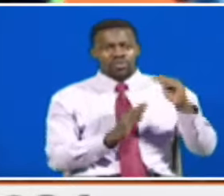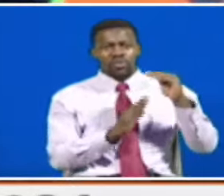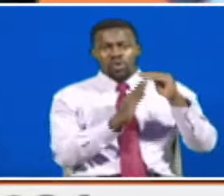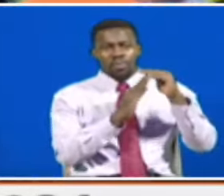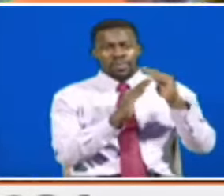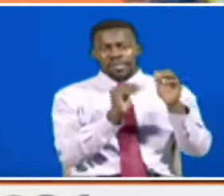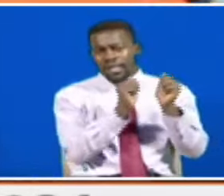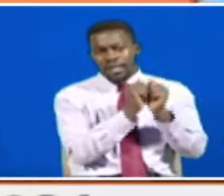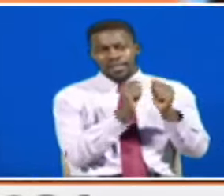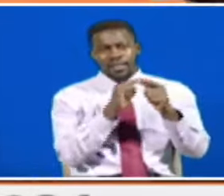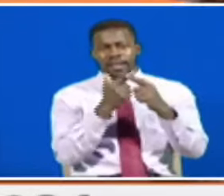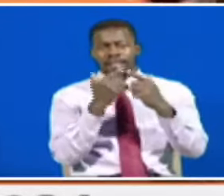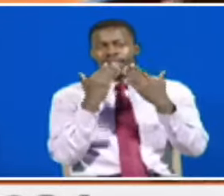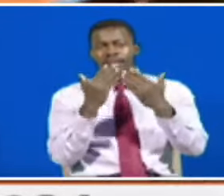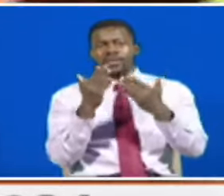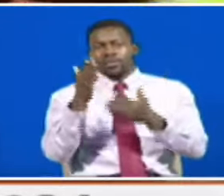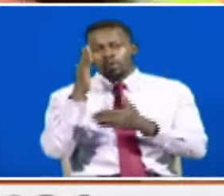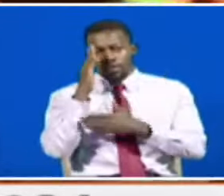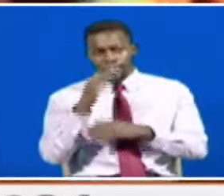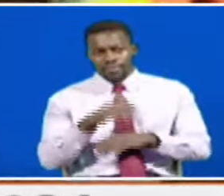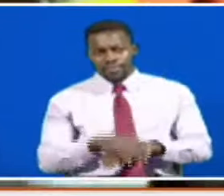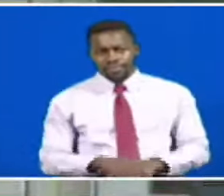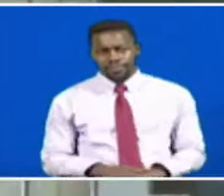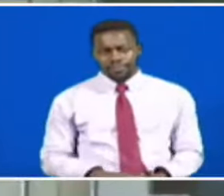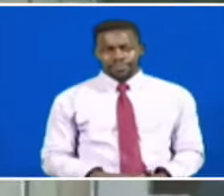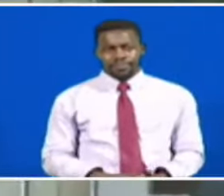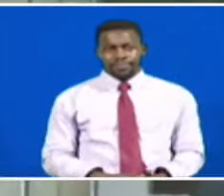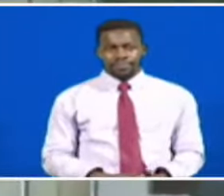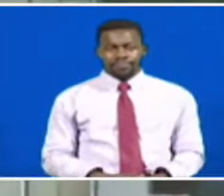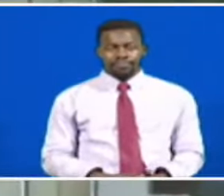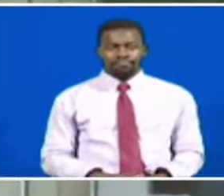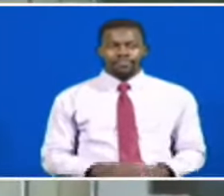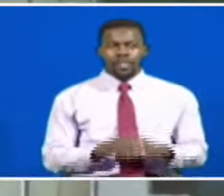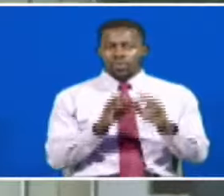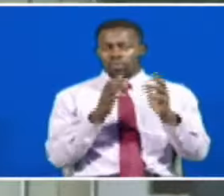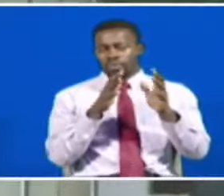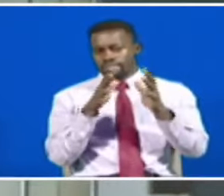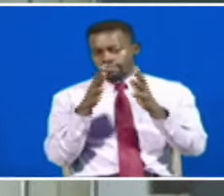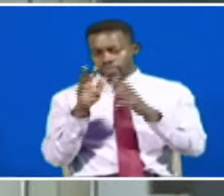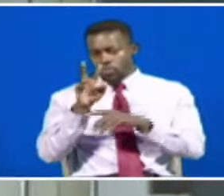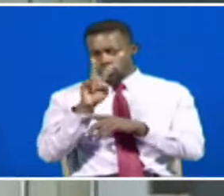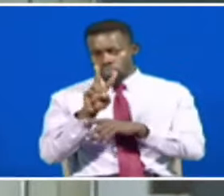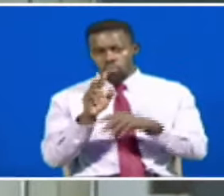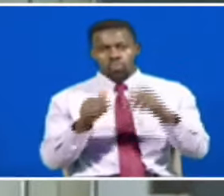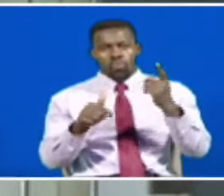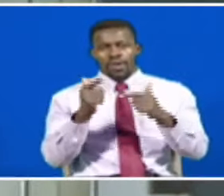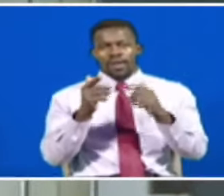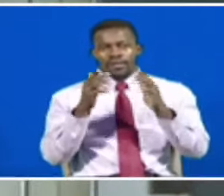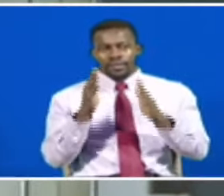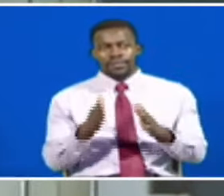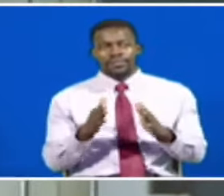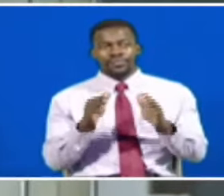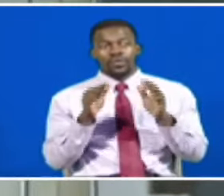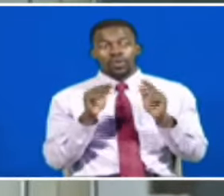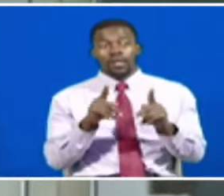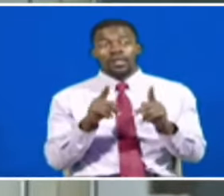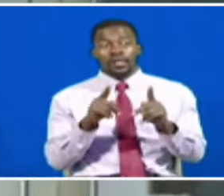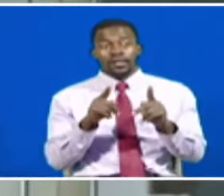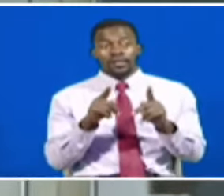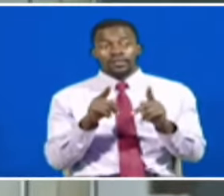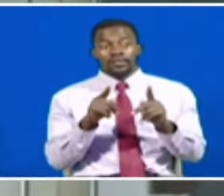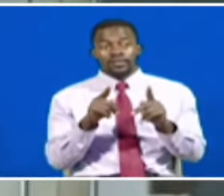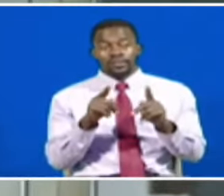kwa sababu hii bio sio wewe peke yako. Well, congratulations to the victors. Now, Hyundai driver